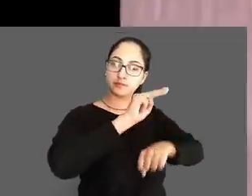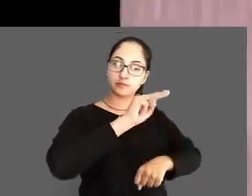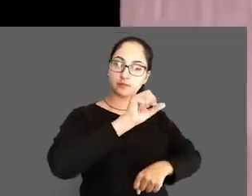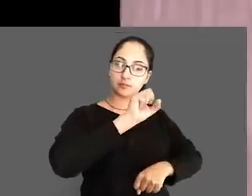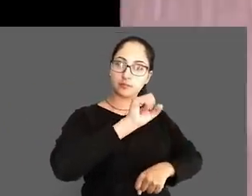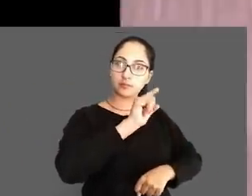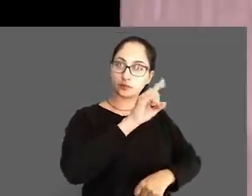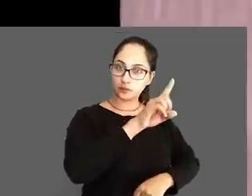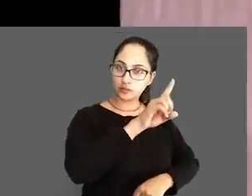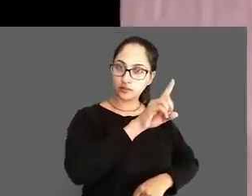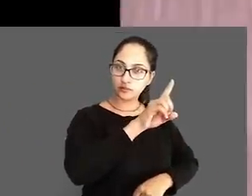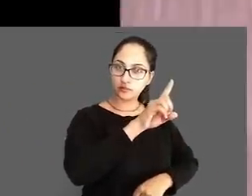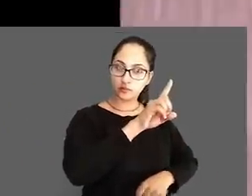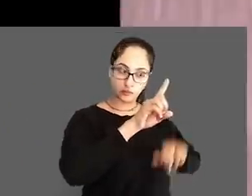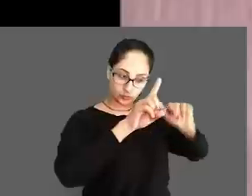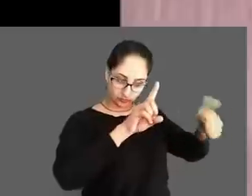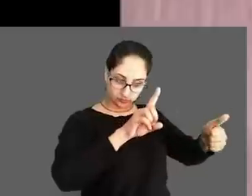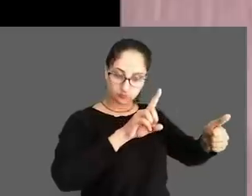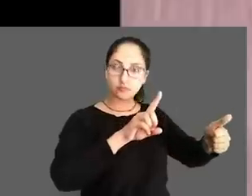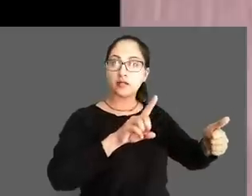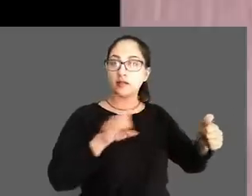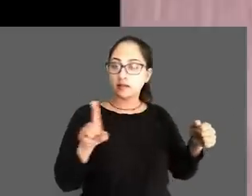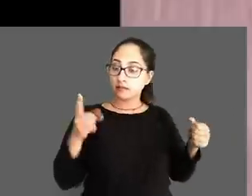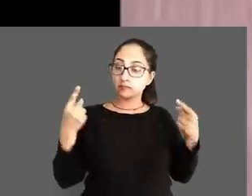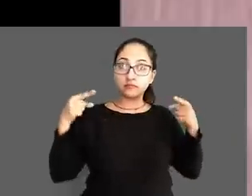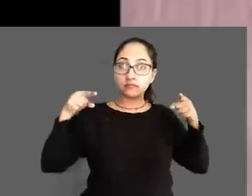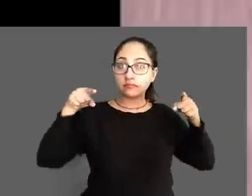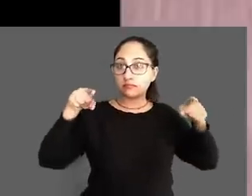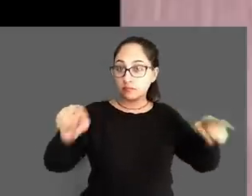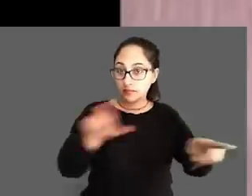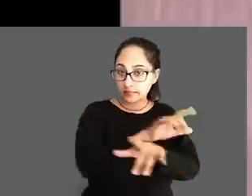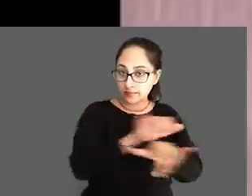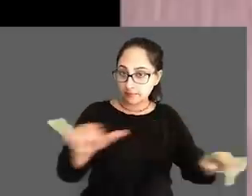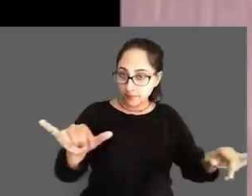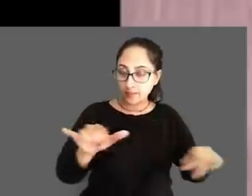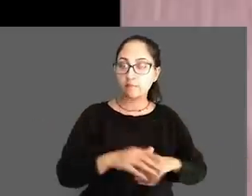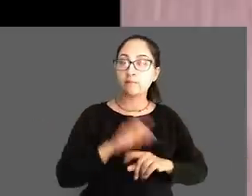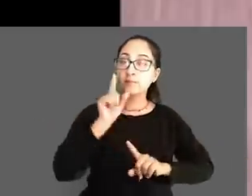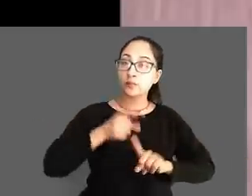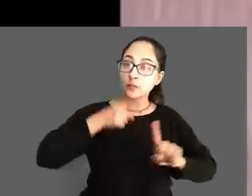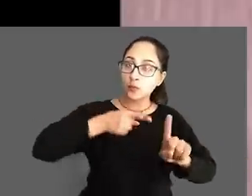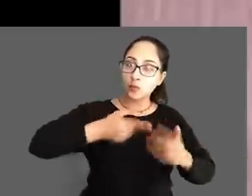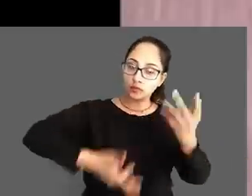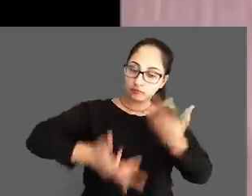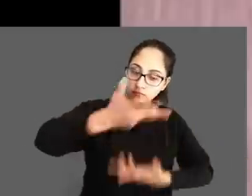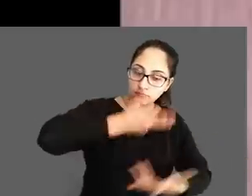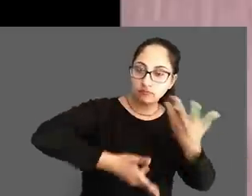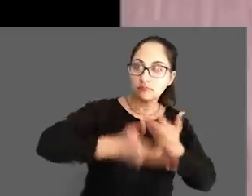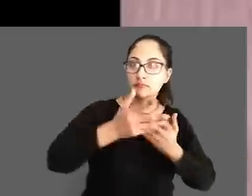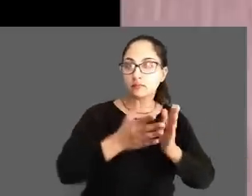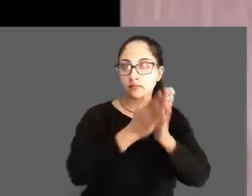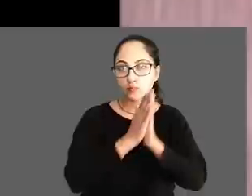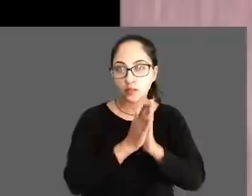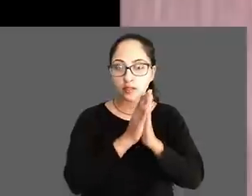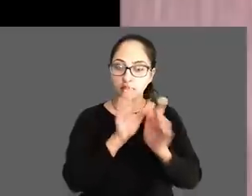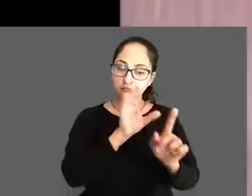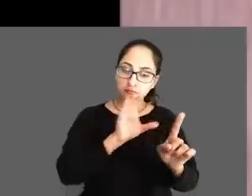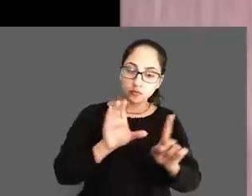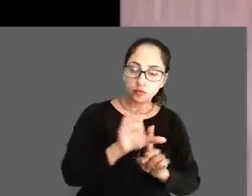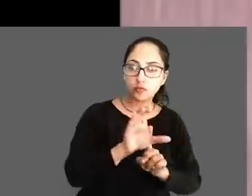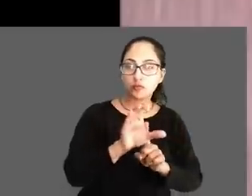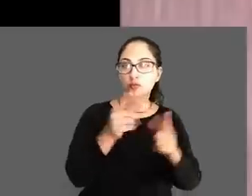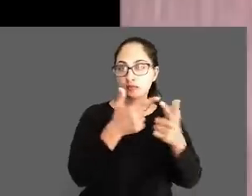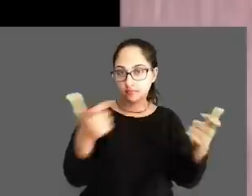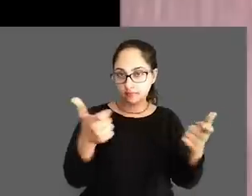has accommodated a range of diverse institutional spaces for educational, social, and